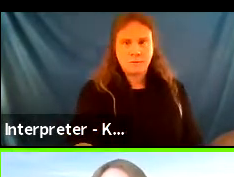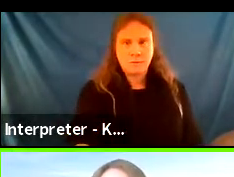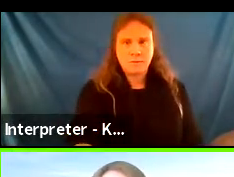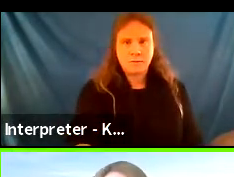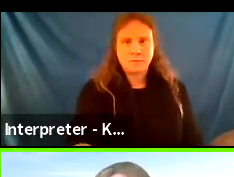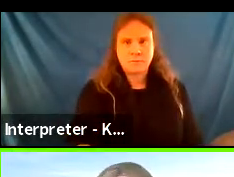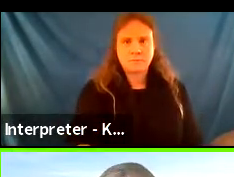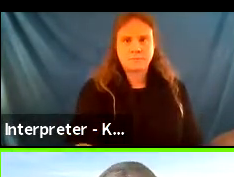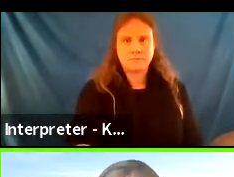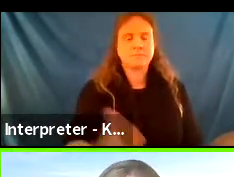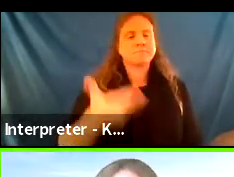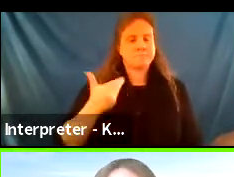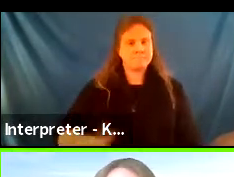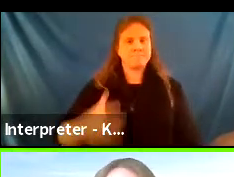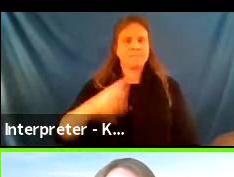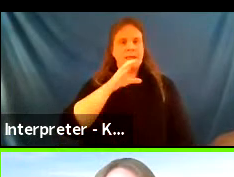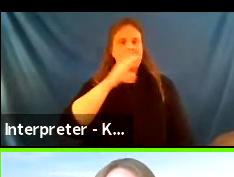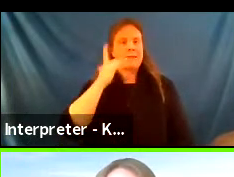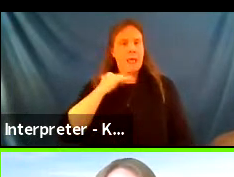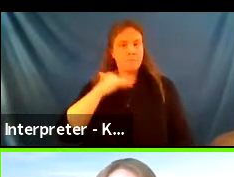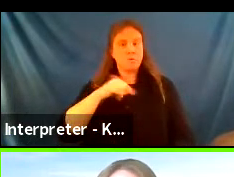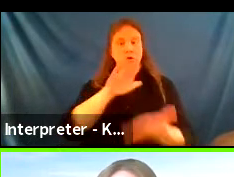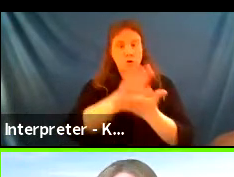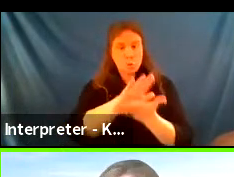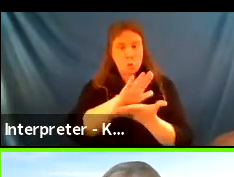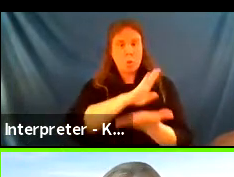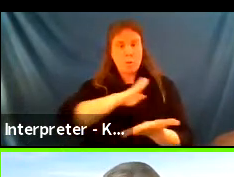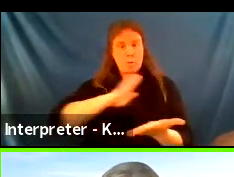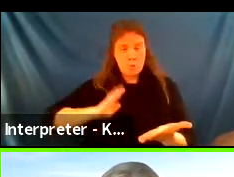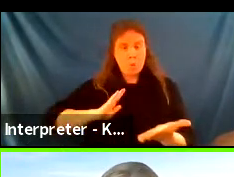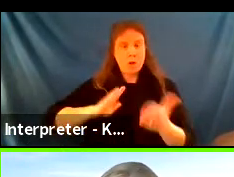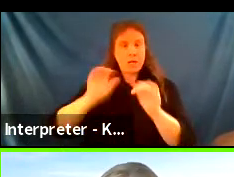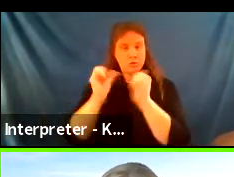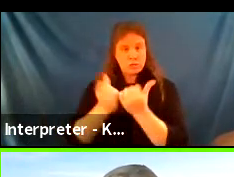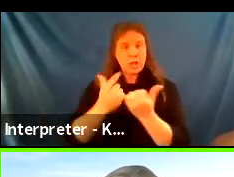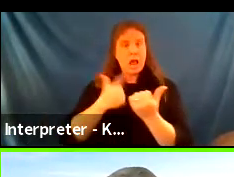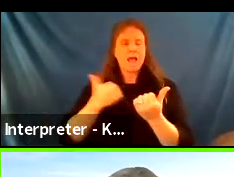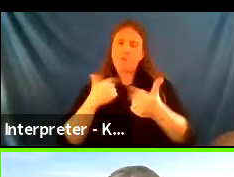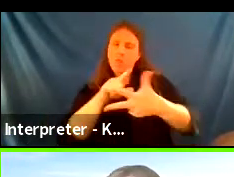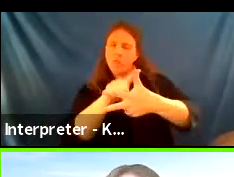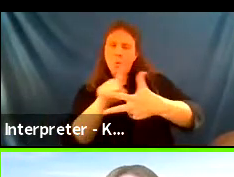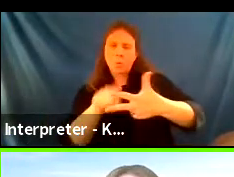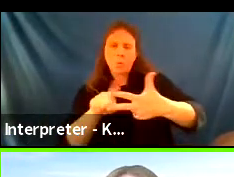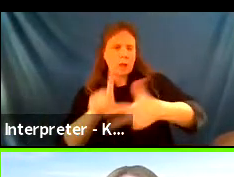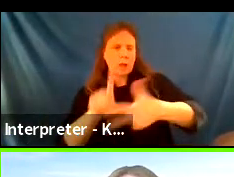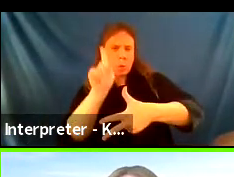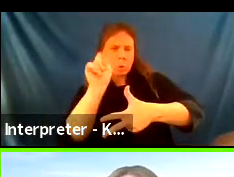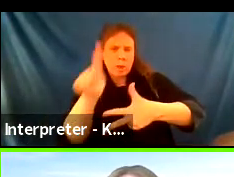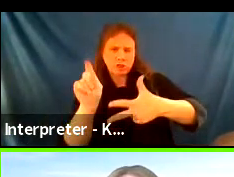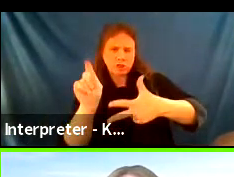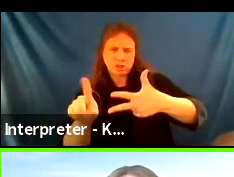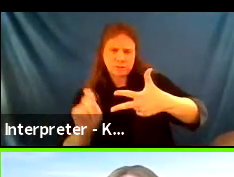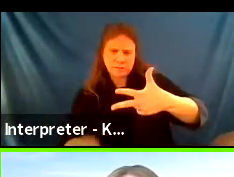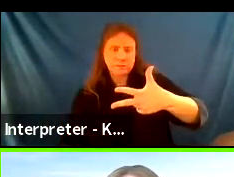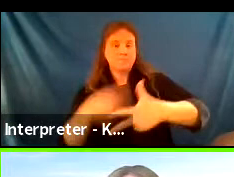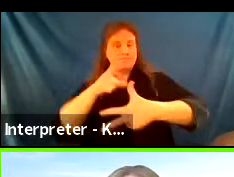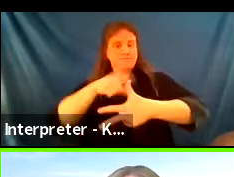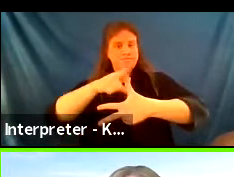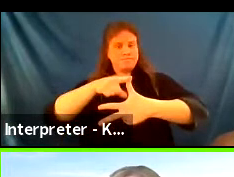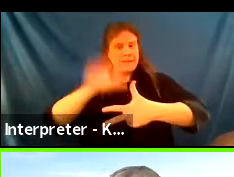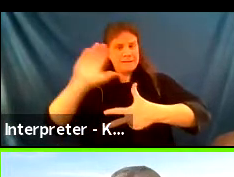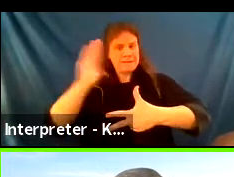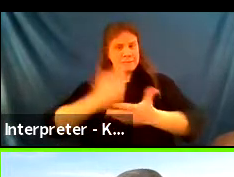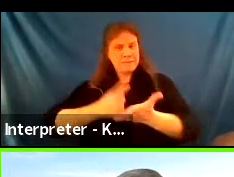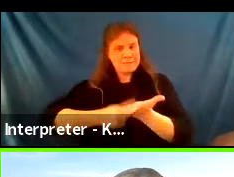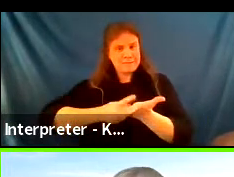I represent the California School Board Association. I have three sort of detailed questions. Number one, it seemed like the